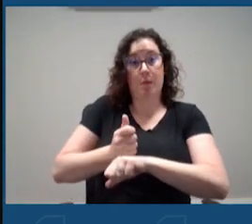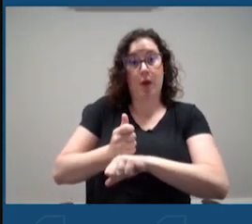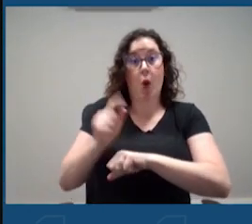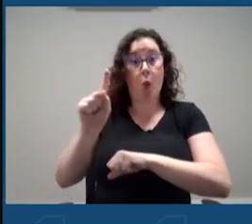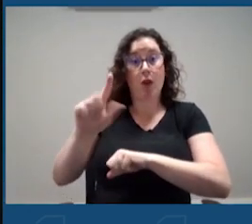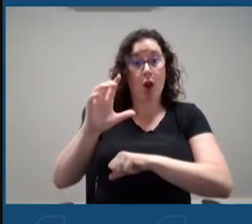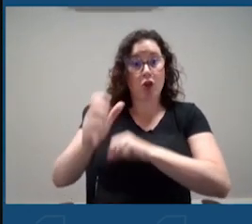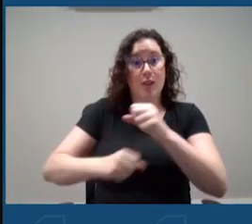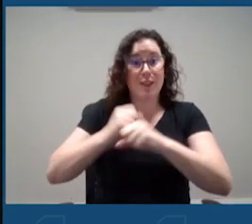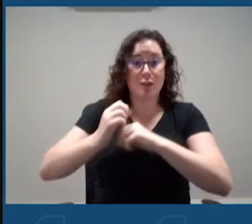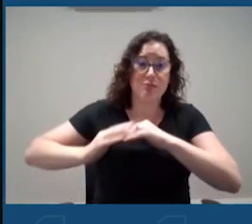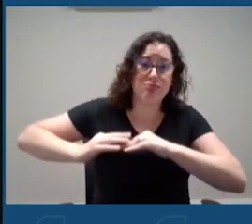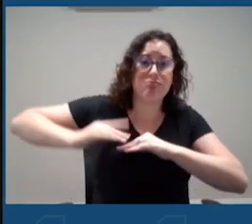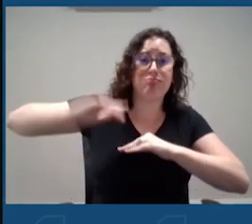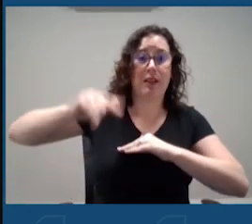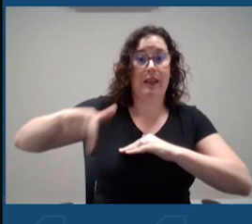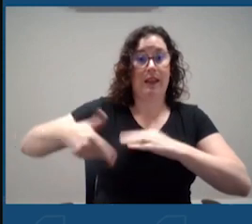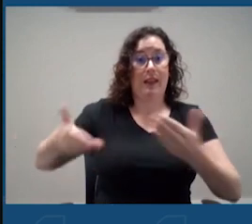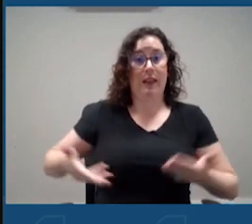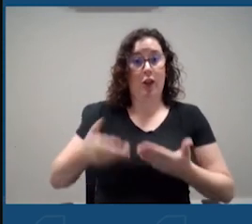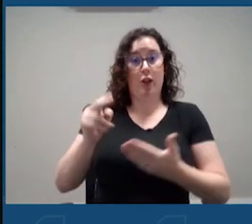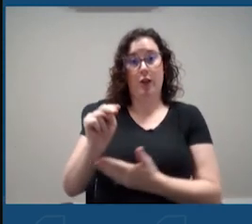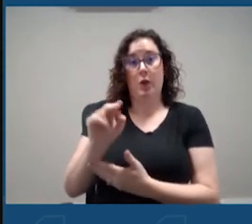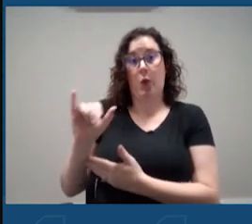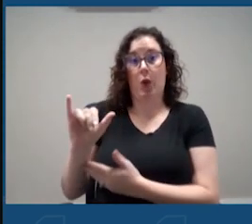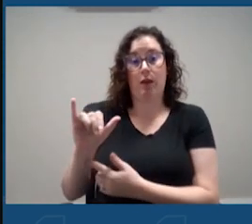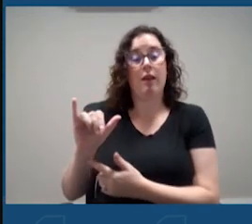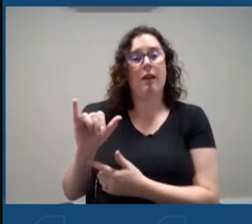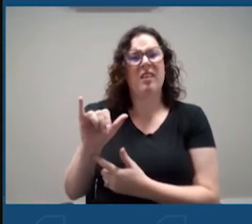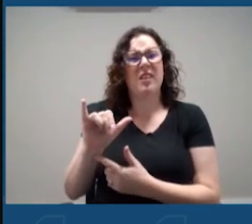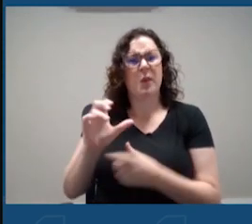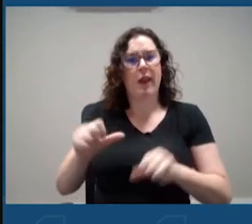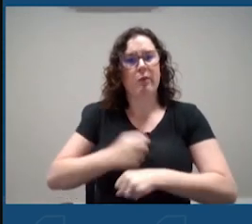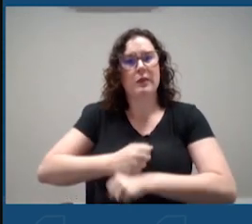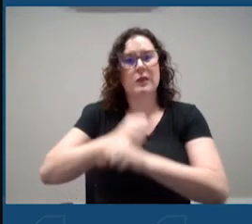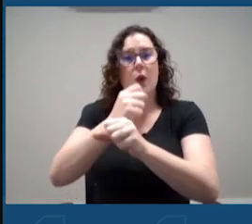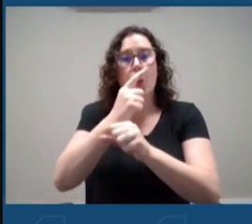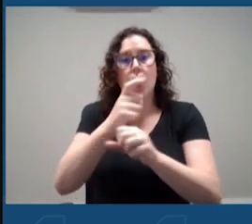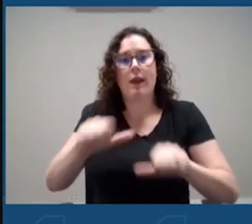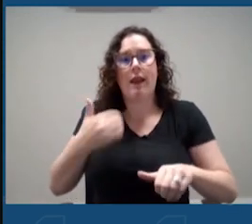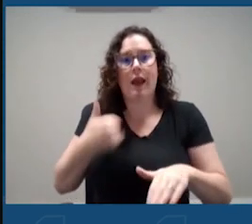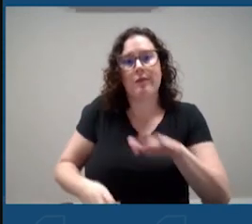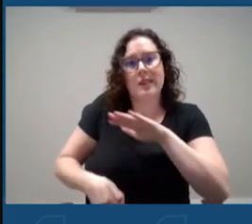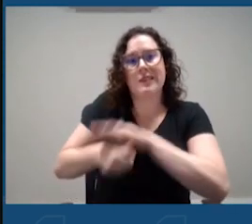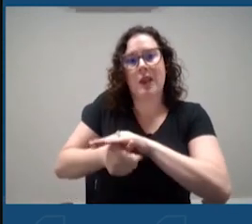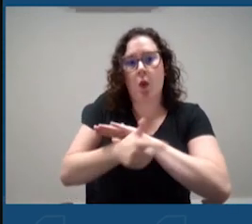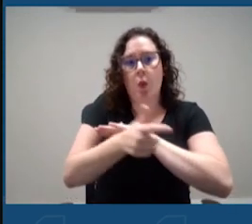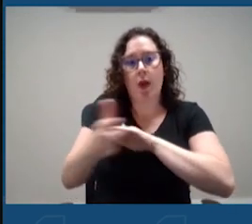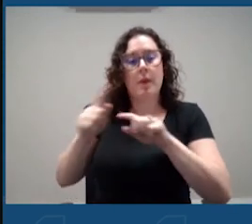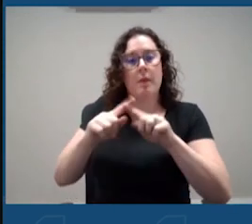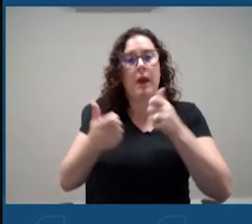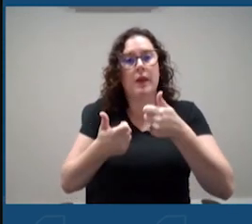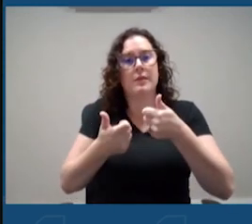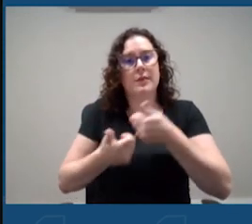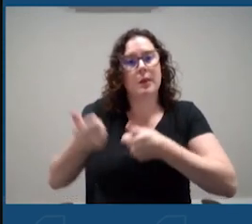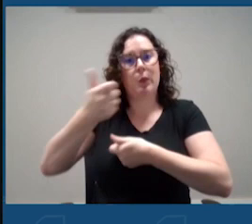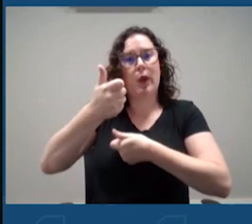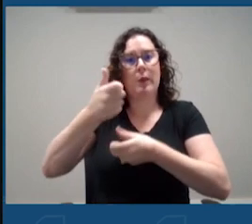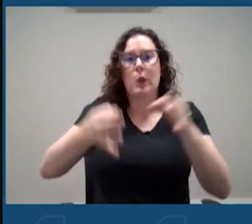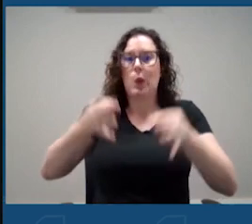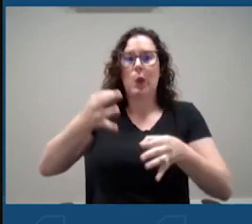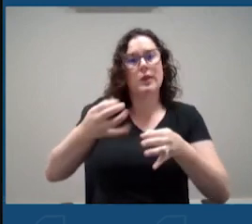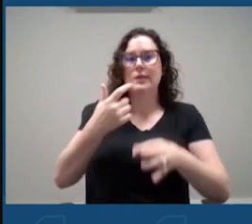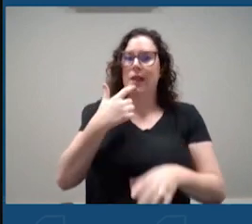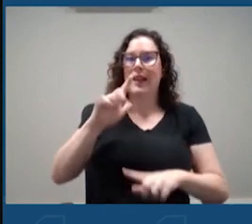years, restricting who can have a concealed carry weapon. Supreme Court decided, no, you can't do that, you can't restrict that. Well, we'll